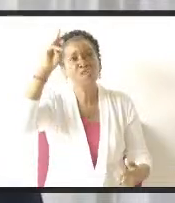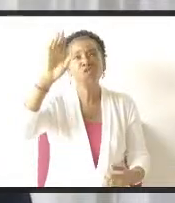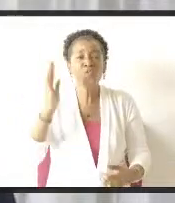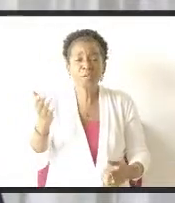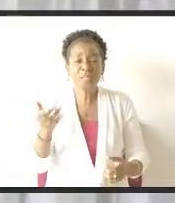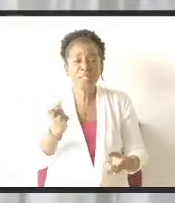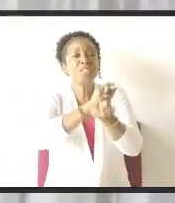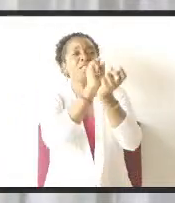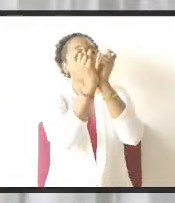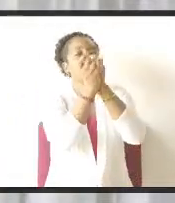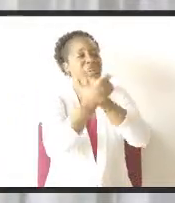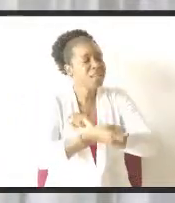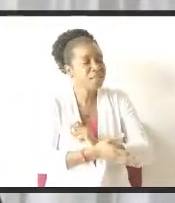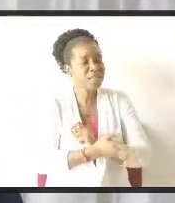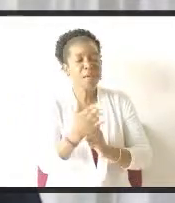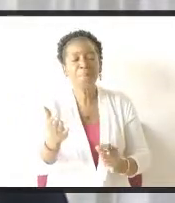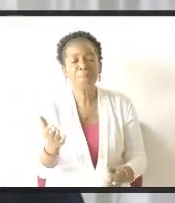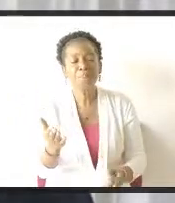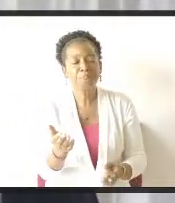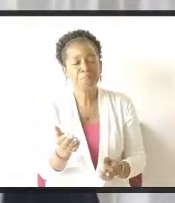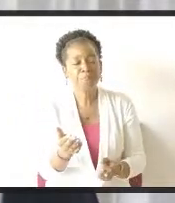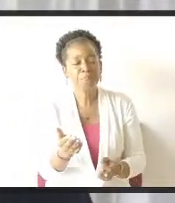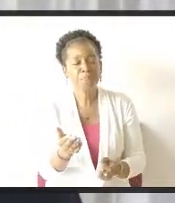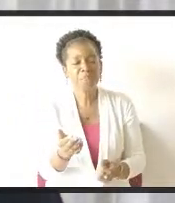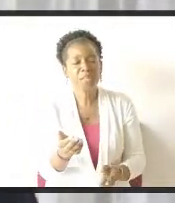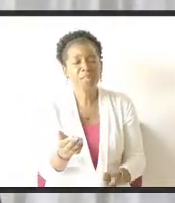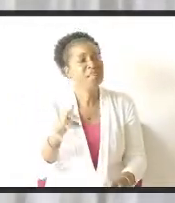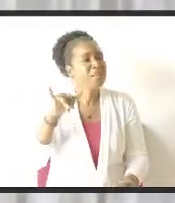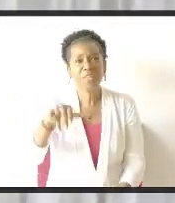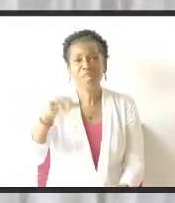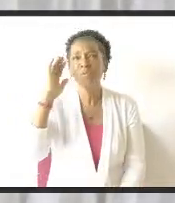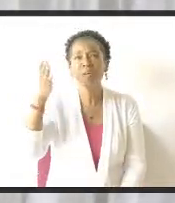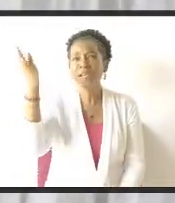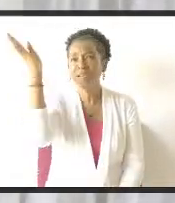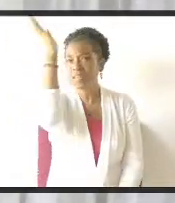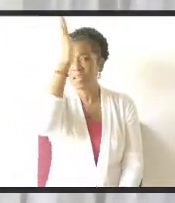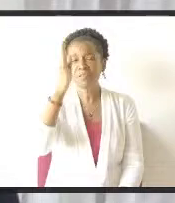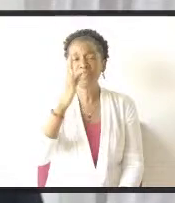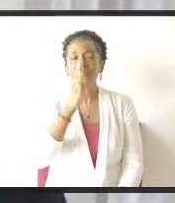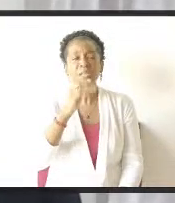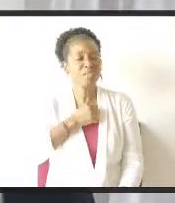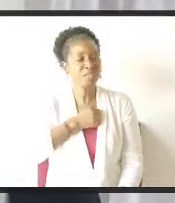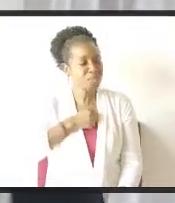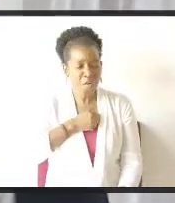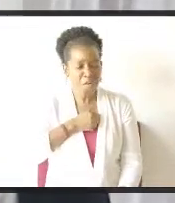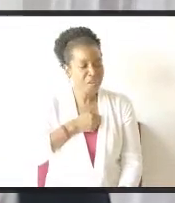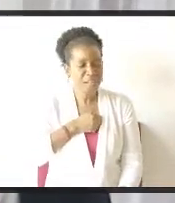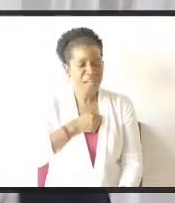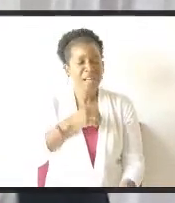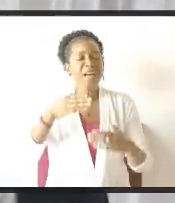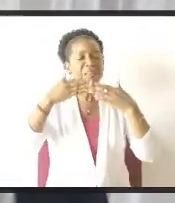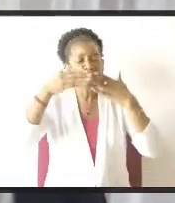regret it, Almighty God. Almighty God, I thank you for your word today.